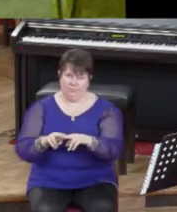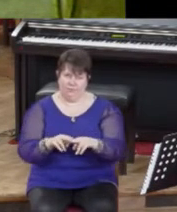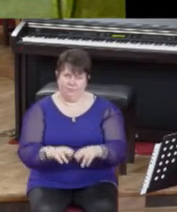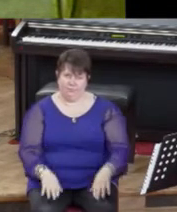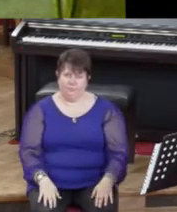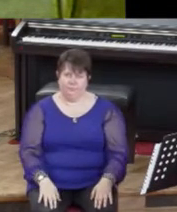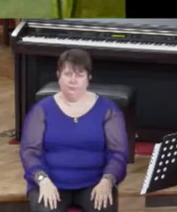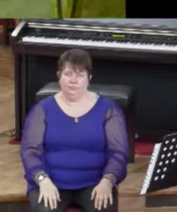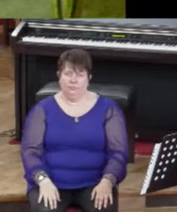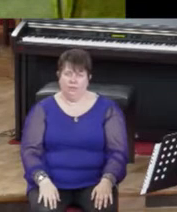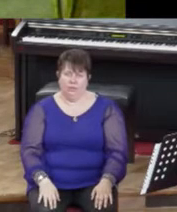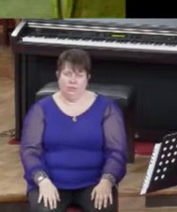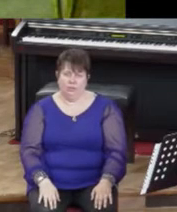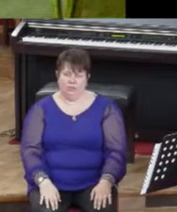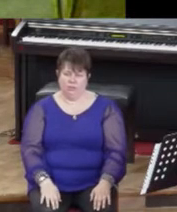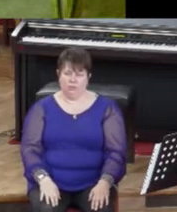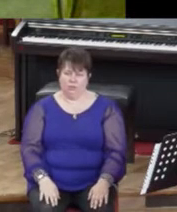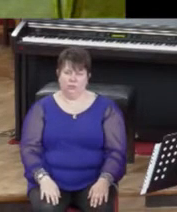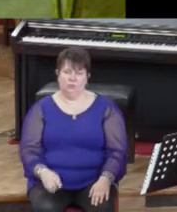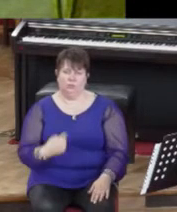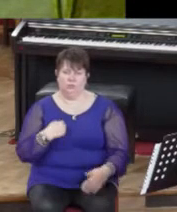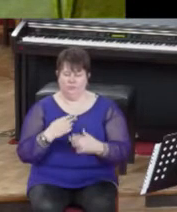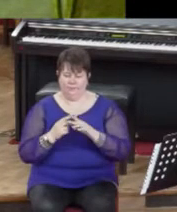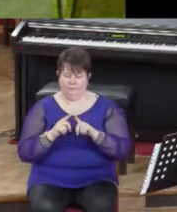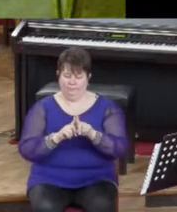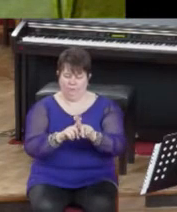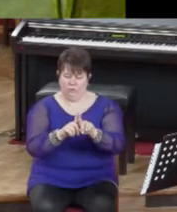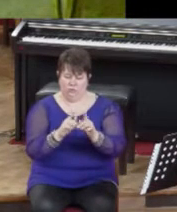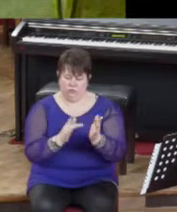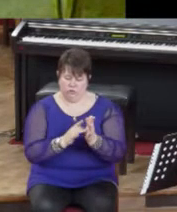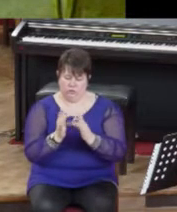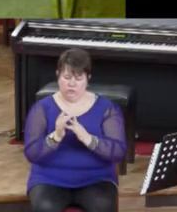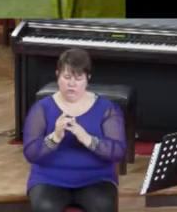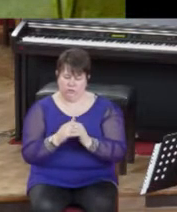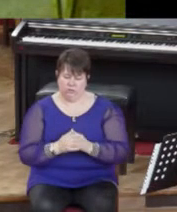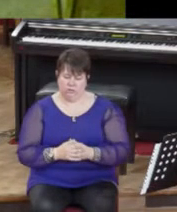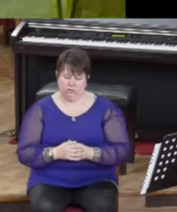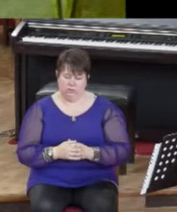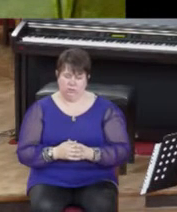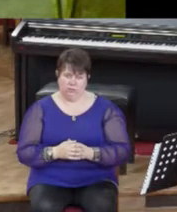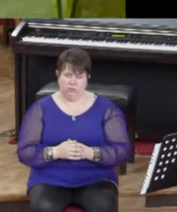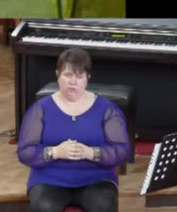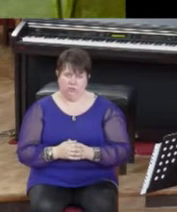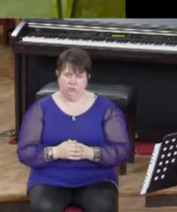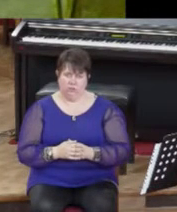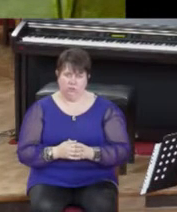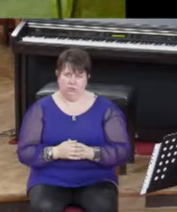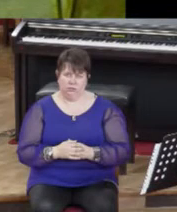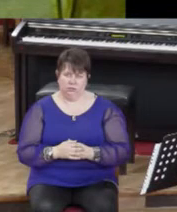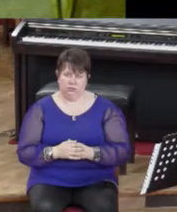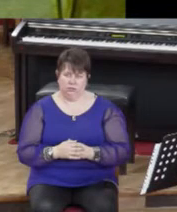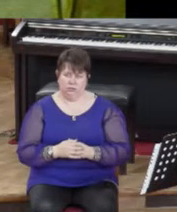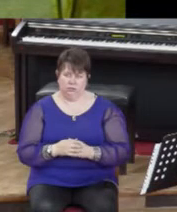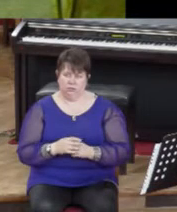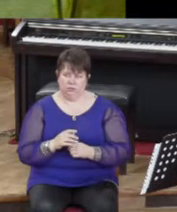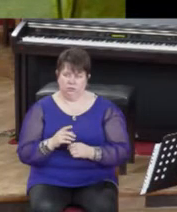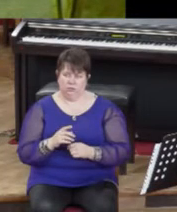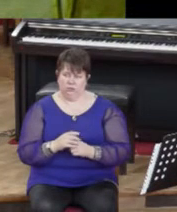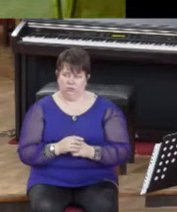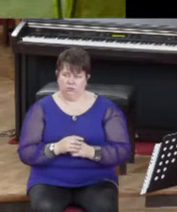what we do in obedience to Jesus. We do not make these children or any